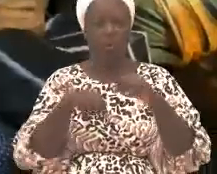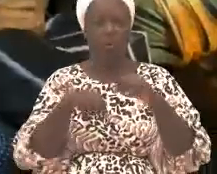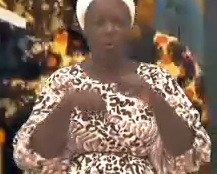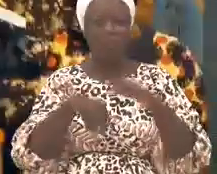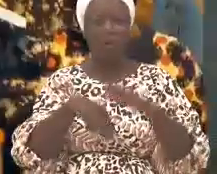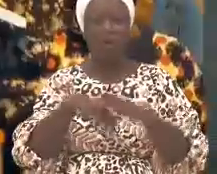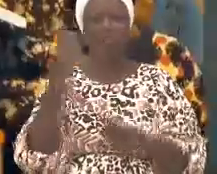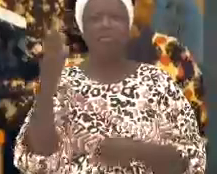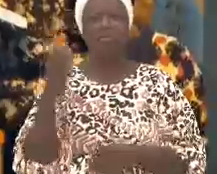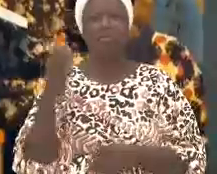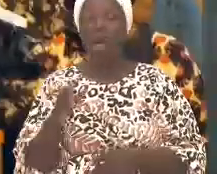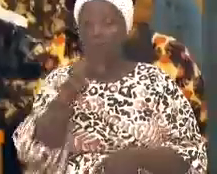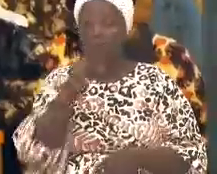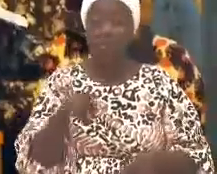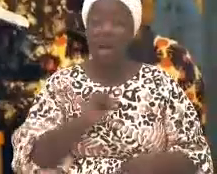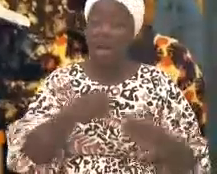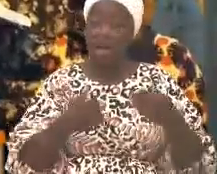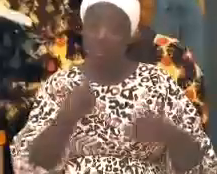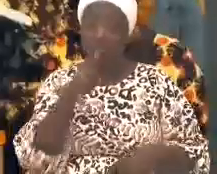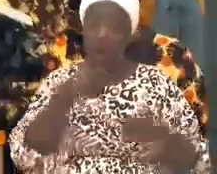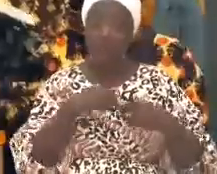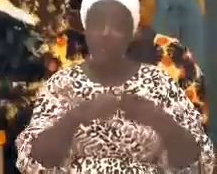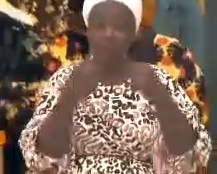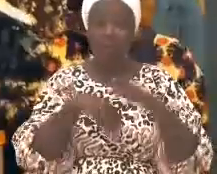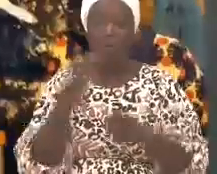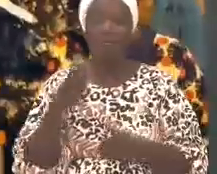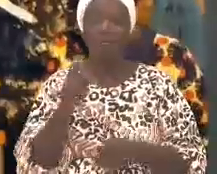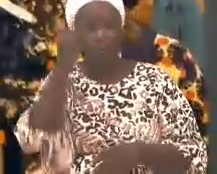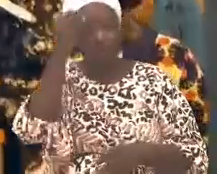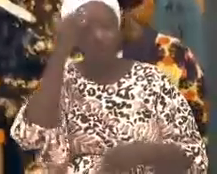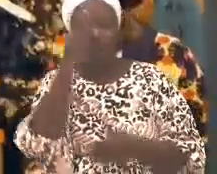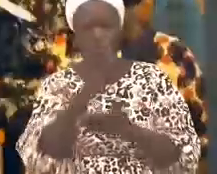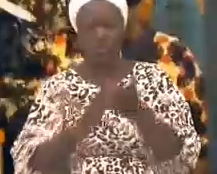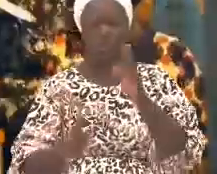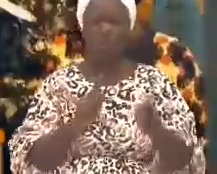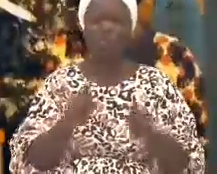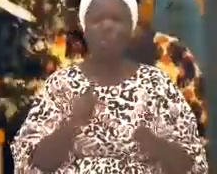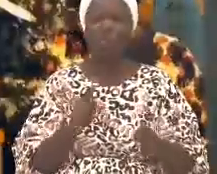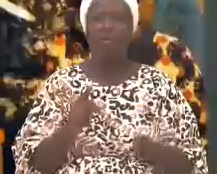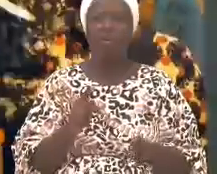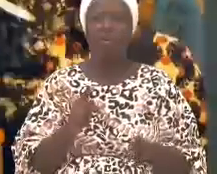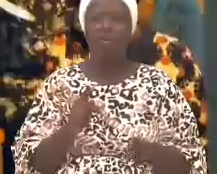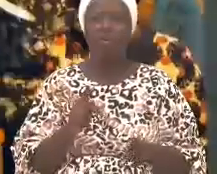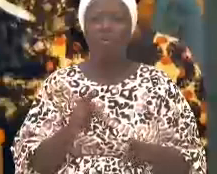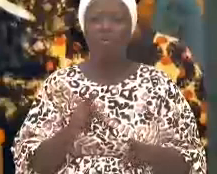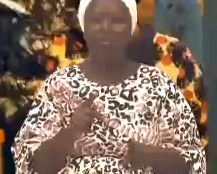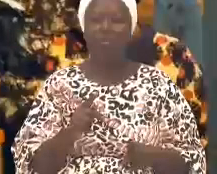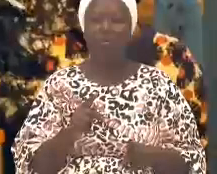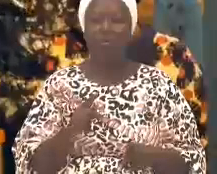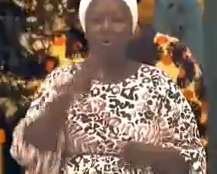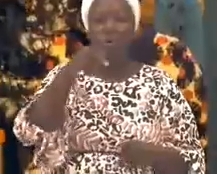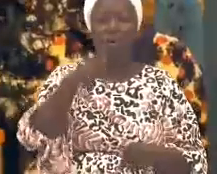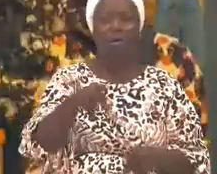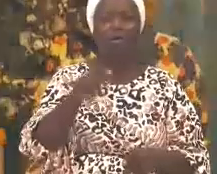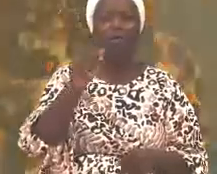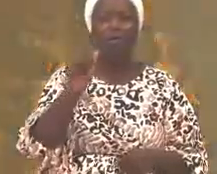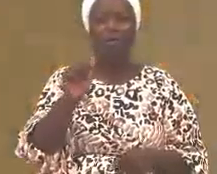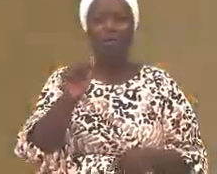I said you come out. You know, some people, Paul and Silas,